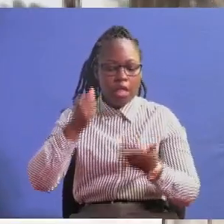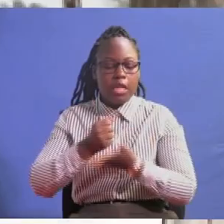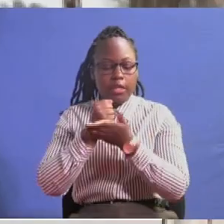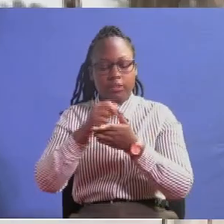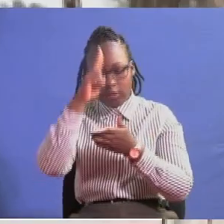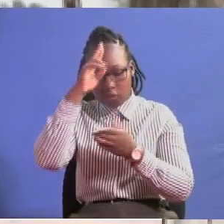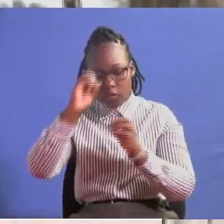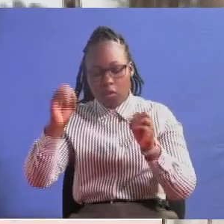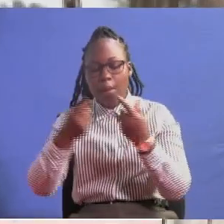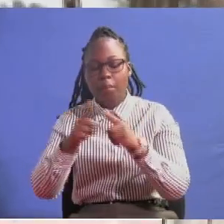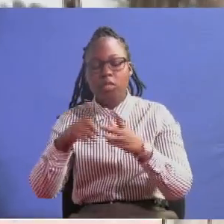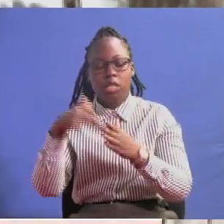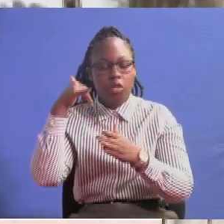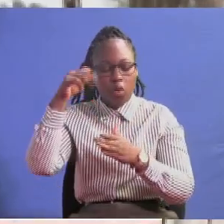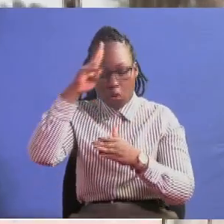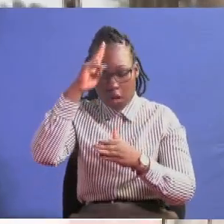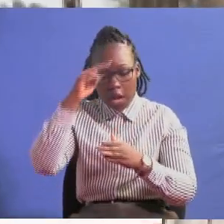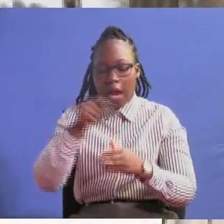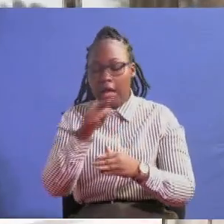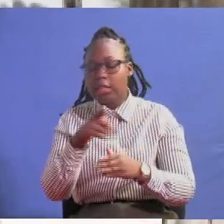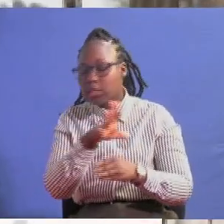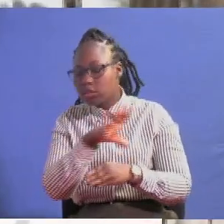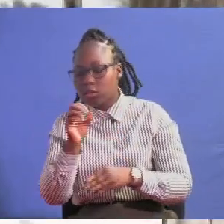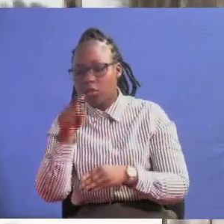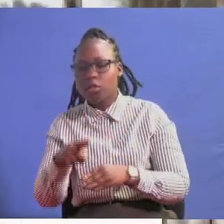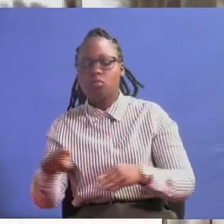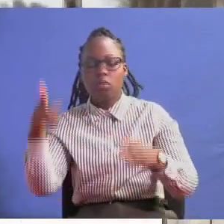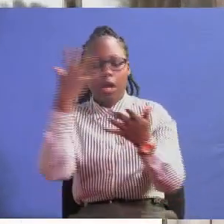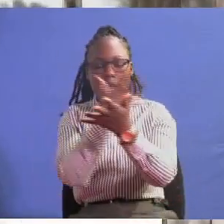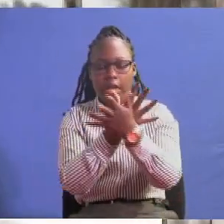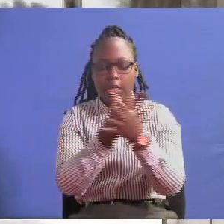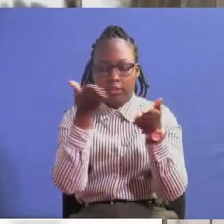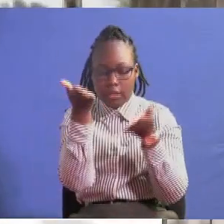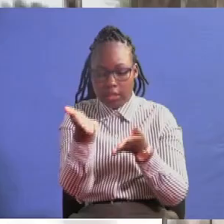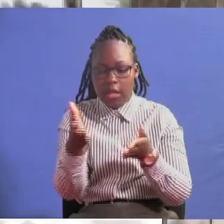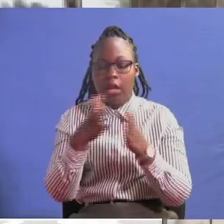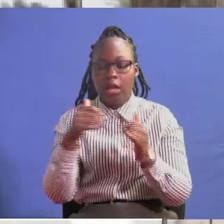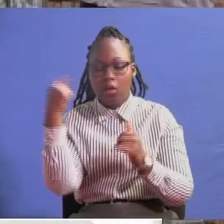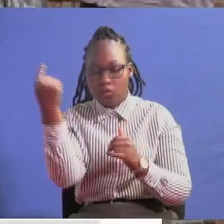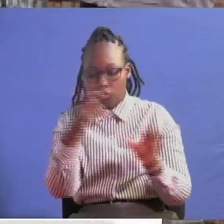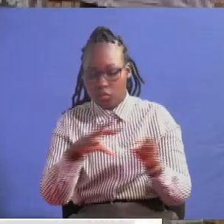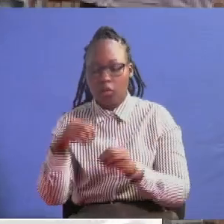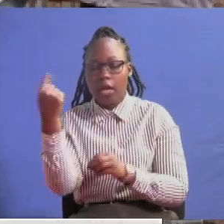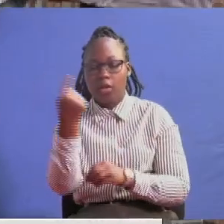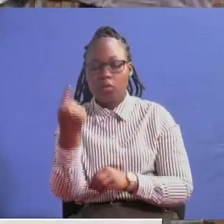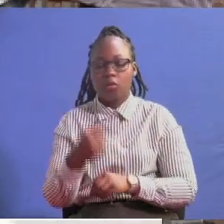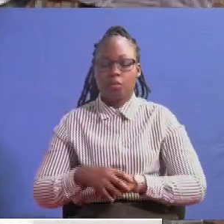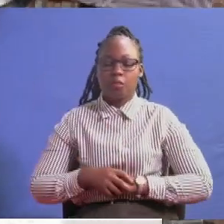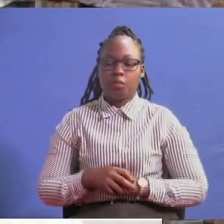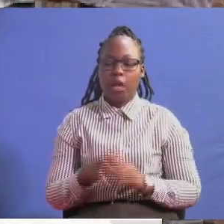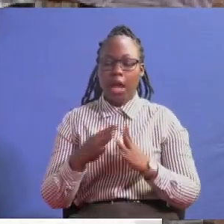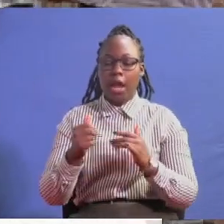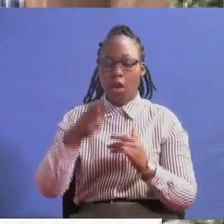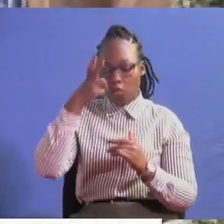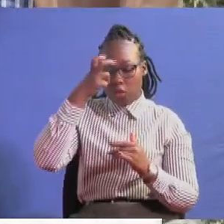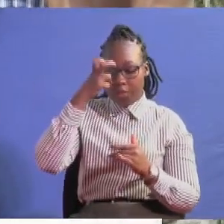polisi, na huyo jamaa alikuwa amejifikisha huko, akanaswa na kuwekwa ndani. So yeye alijipeleka. The suspect